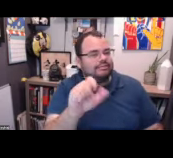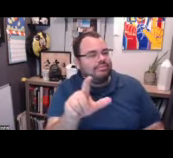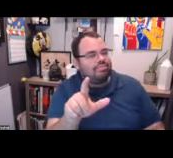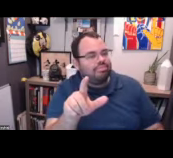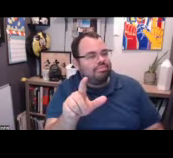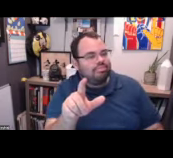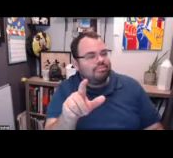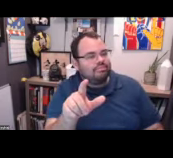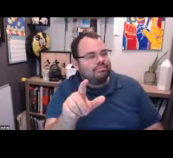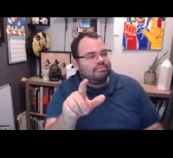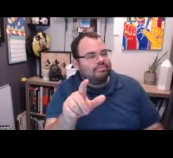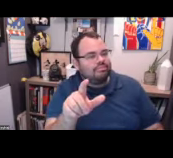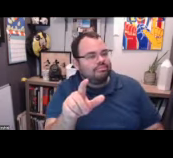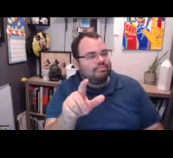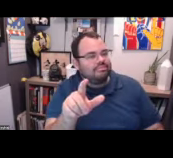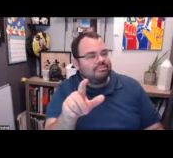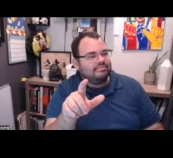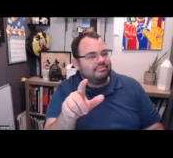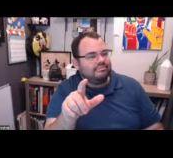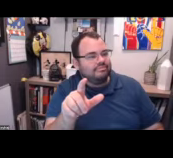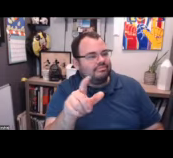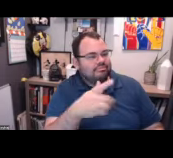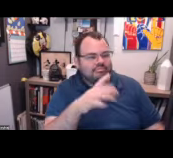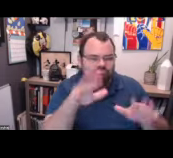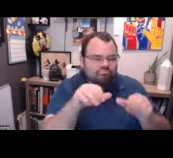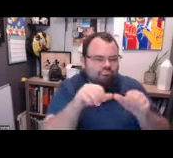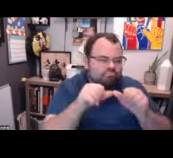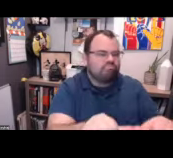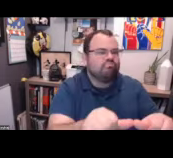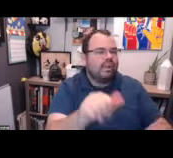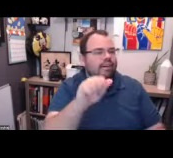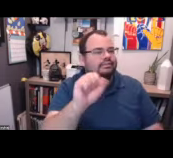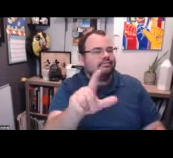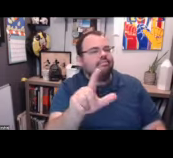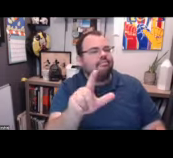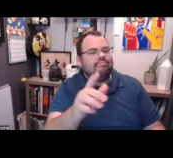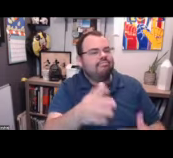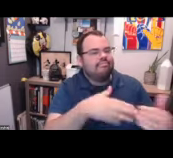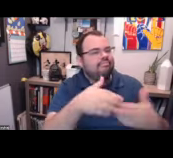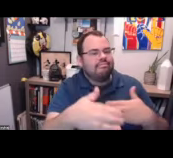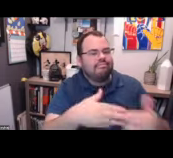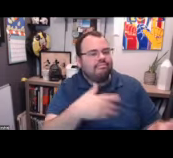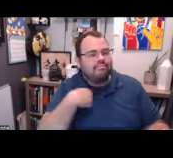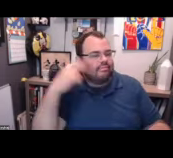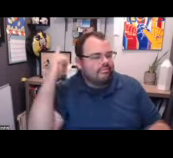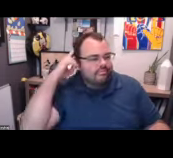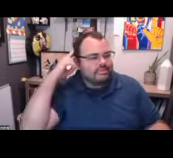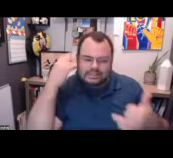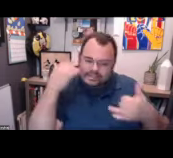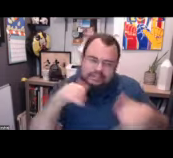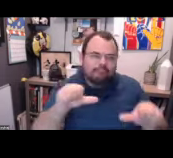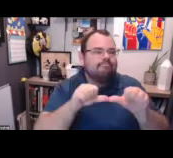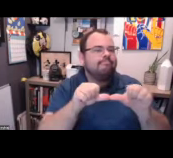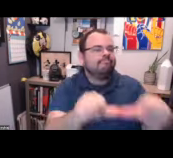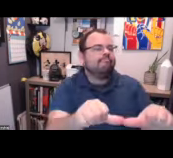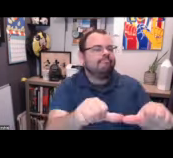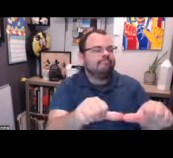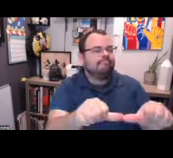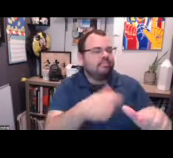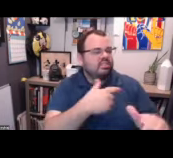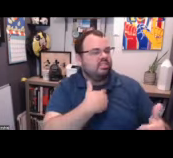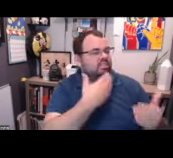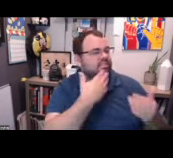very grateful to my parents for providing ASL, for continuing the ASL. No matter if I